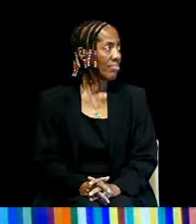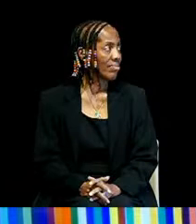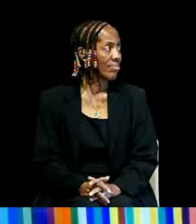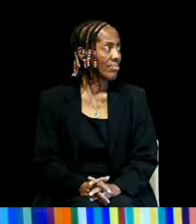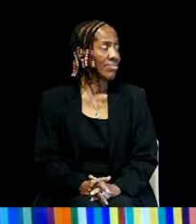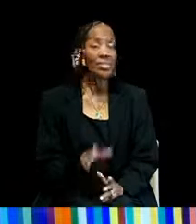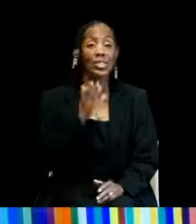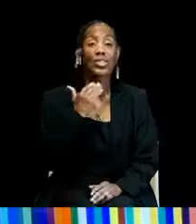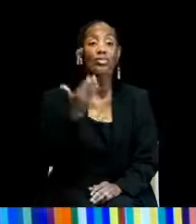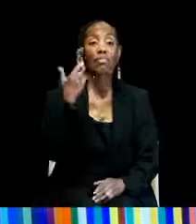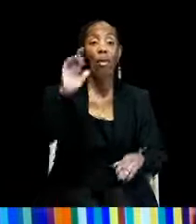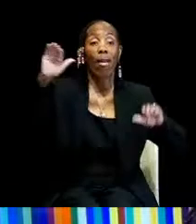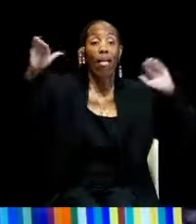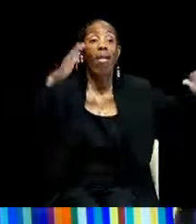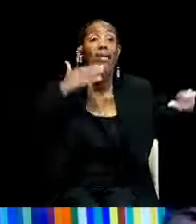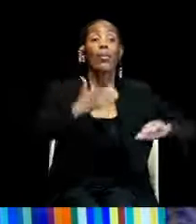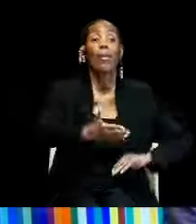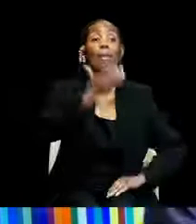Good morning, everyone.